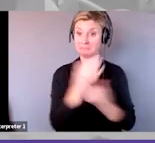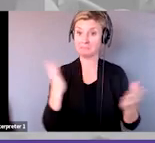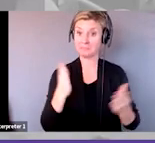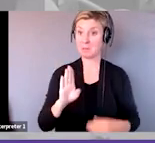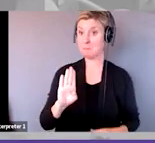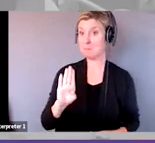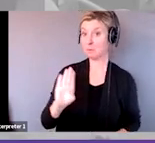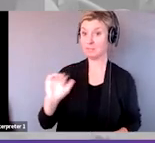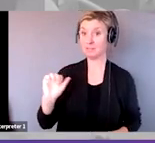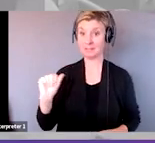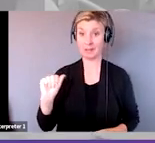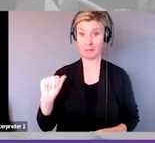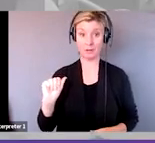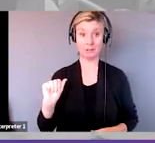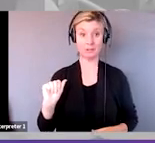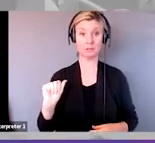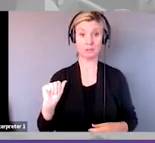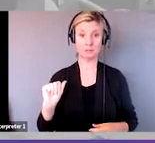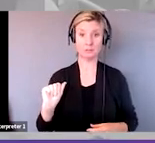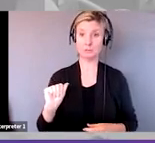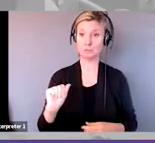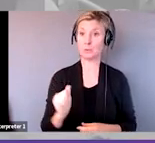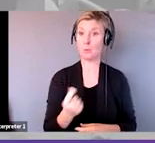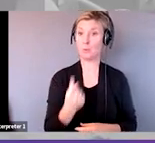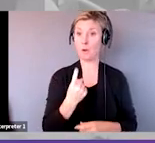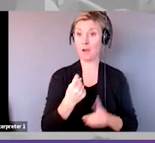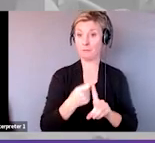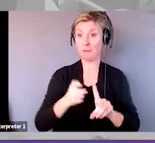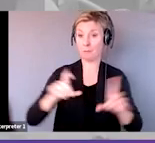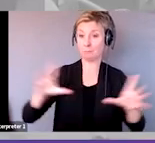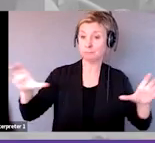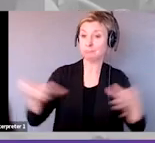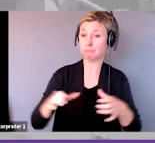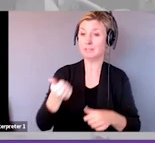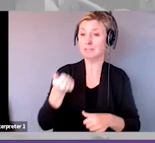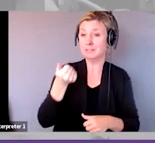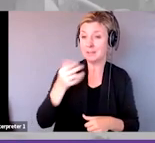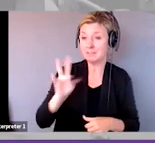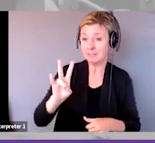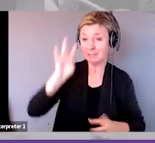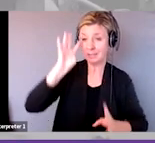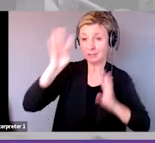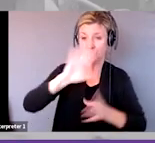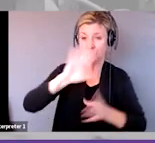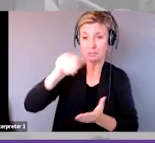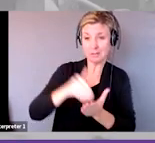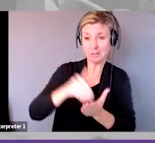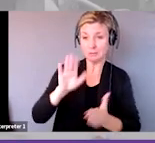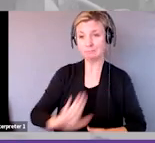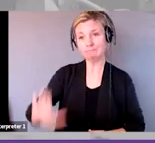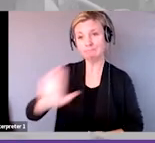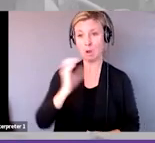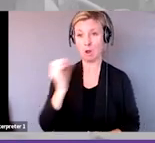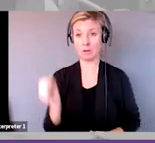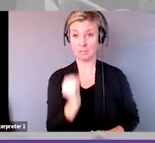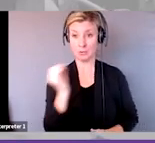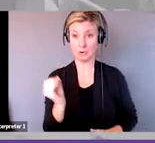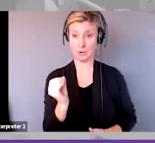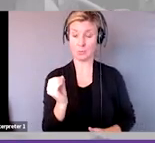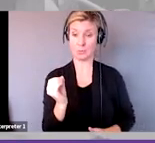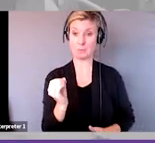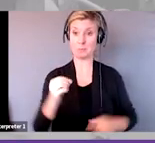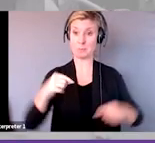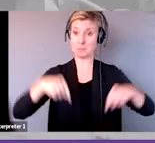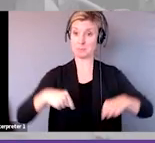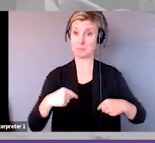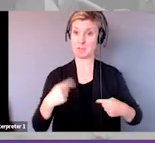17 regional innovation centers in Ontario, and while we are located in Guelph, we serve the entire region